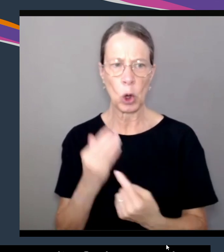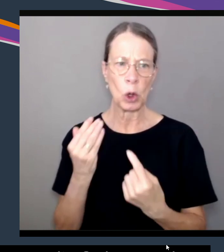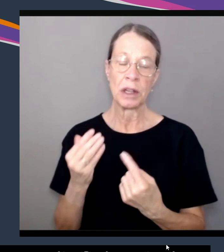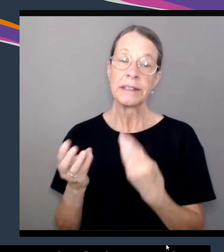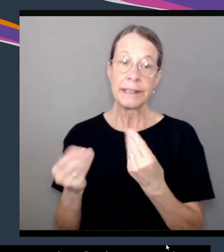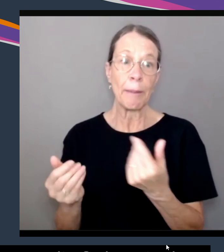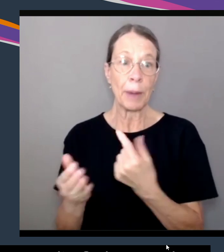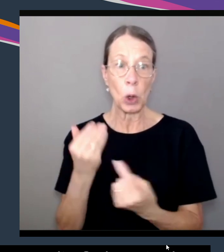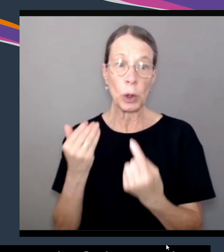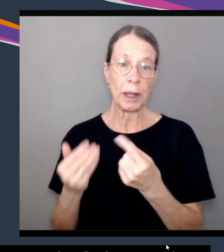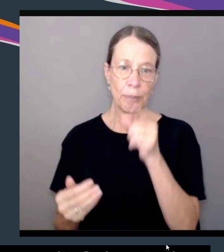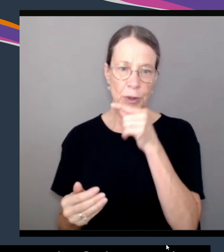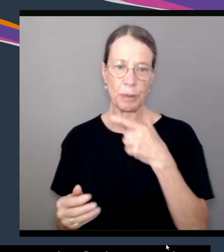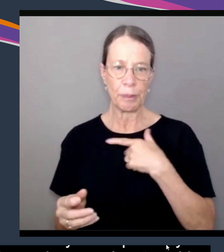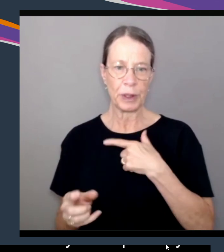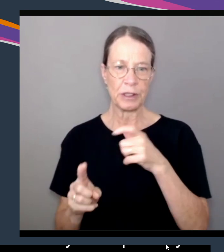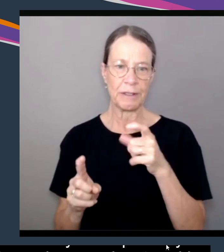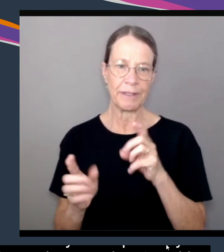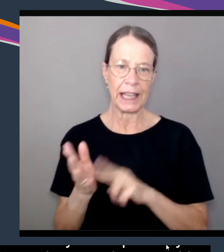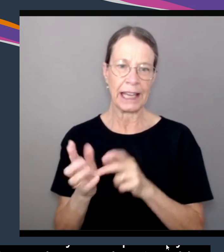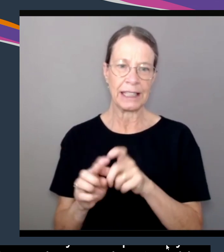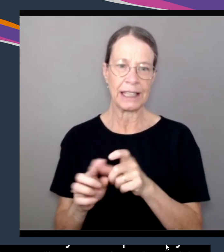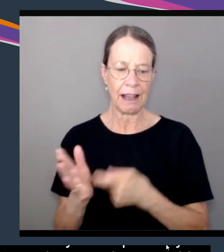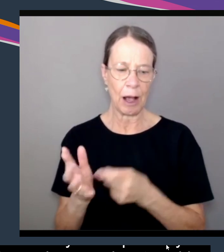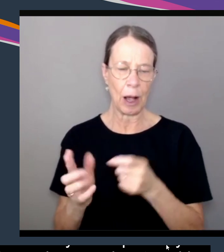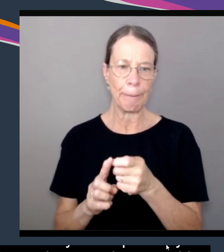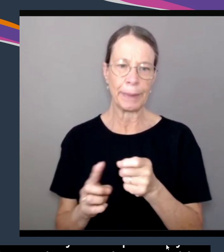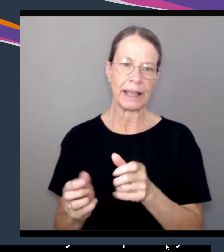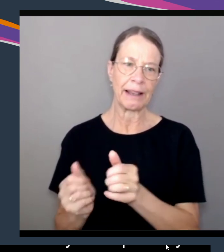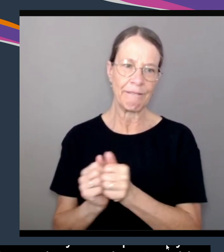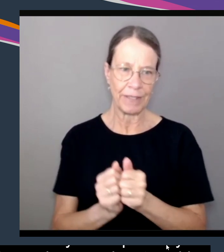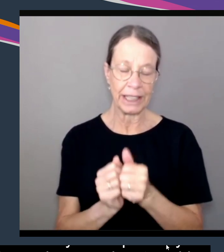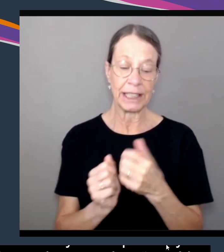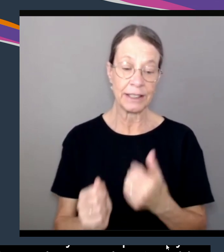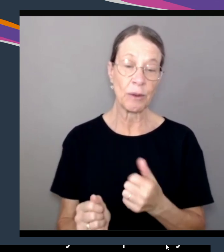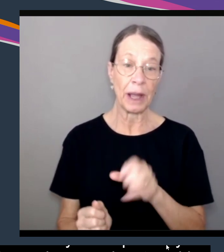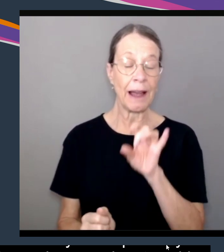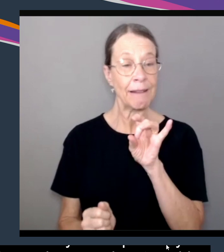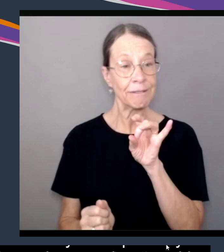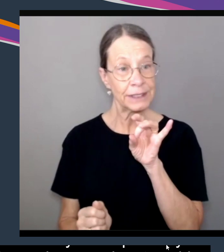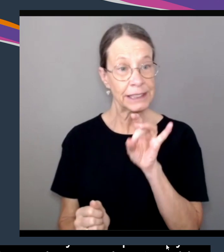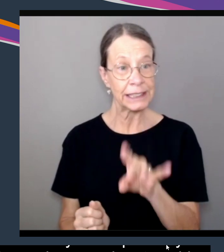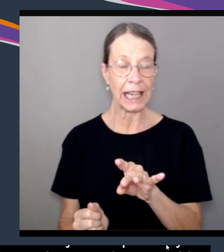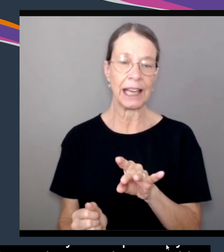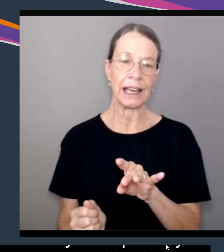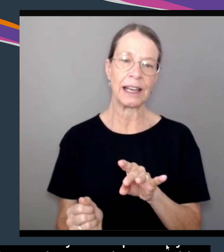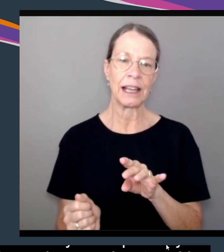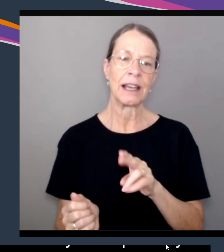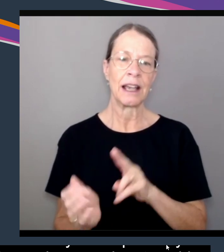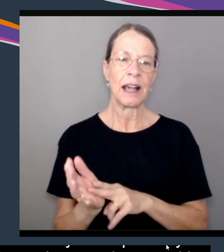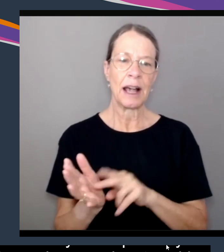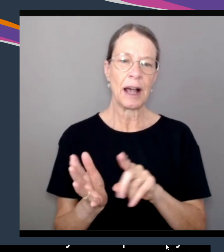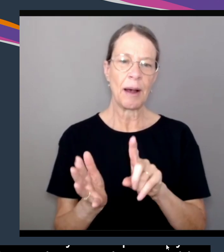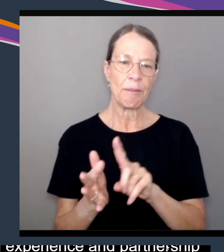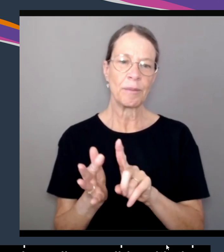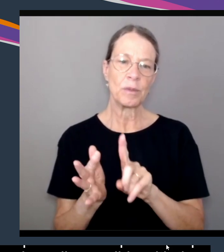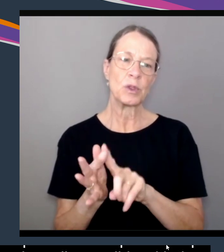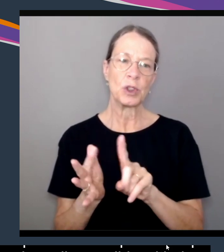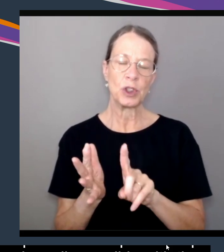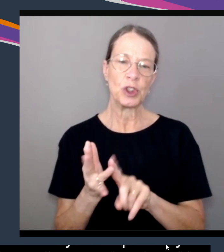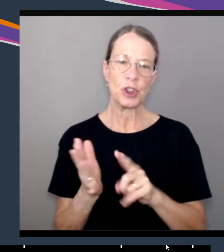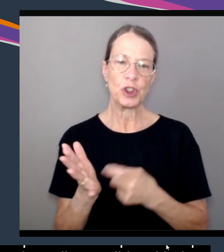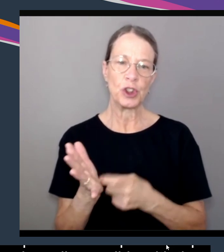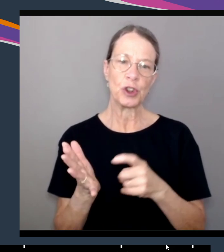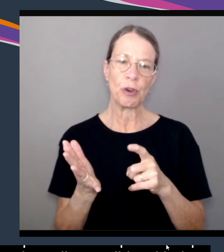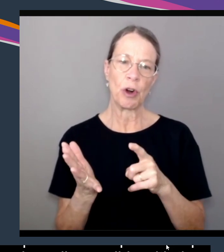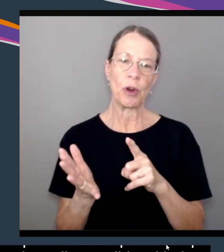We're incredibly lucky to have a community reference group of 10 neurodivergent community members across 3 states in Australia, and they've really